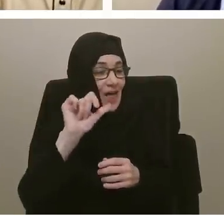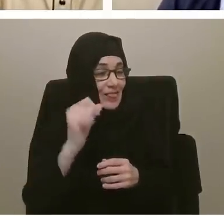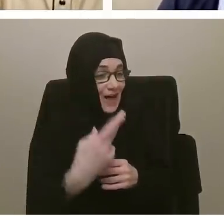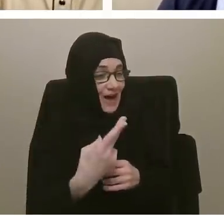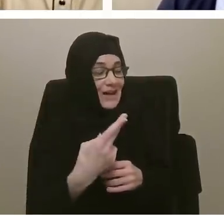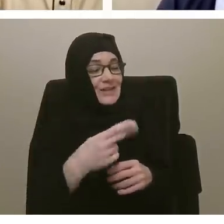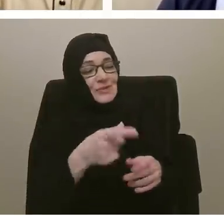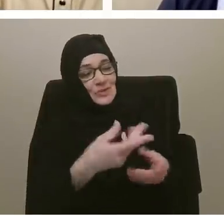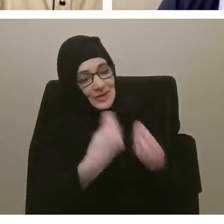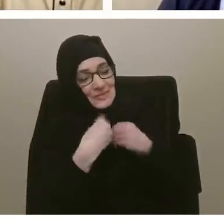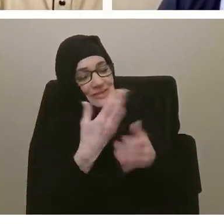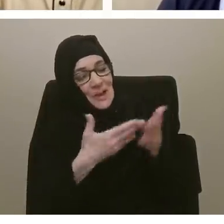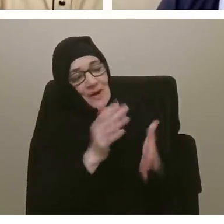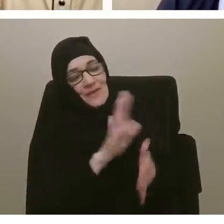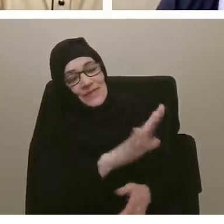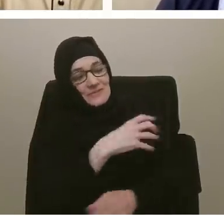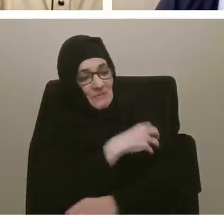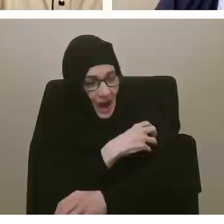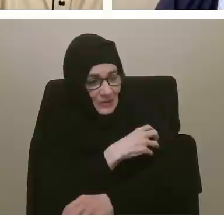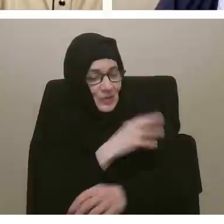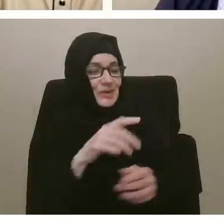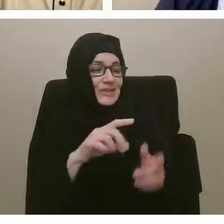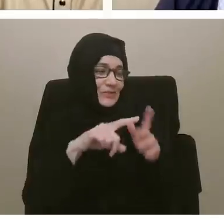powers that he used to in the beginning of the session.